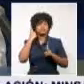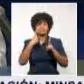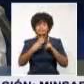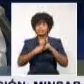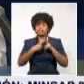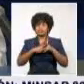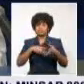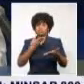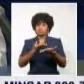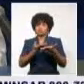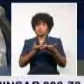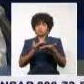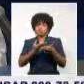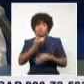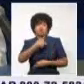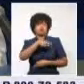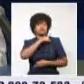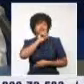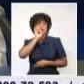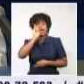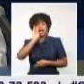58.8%,